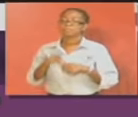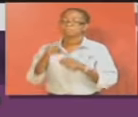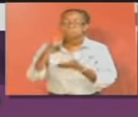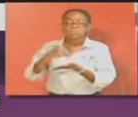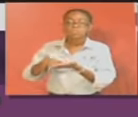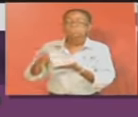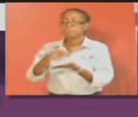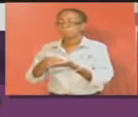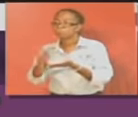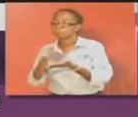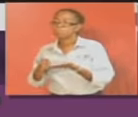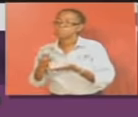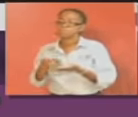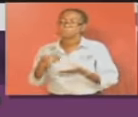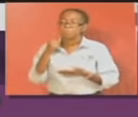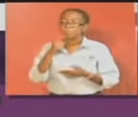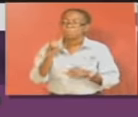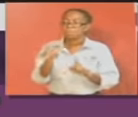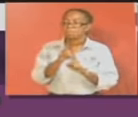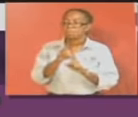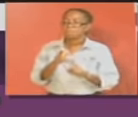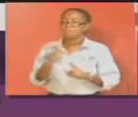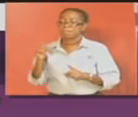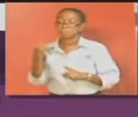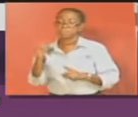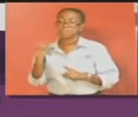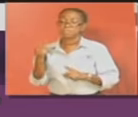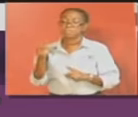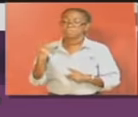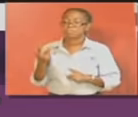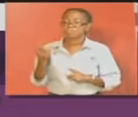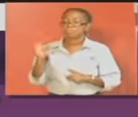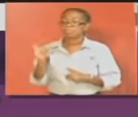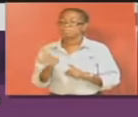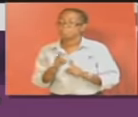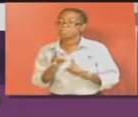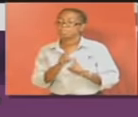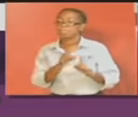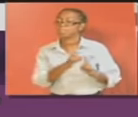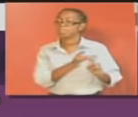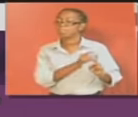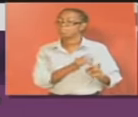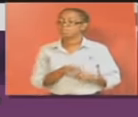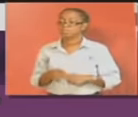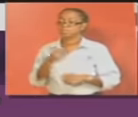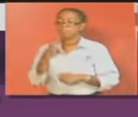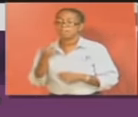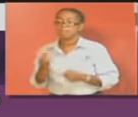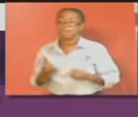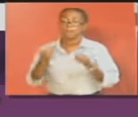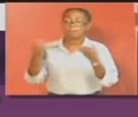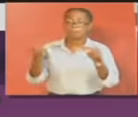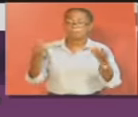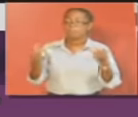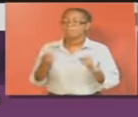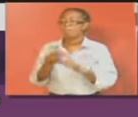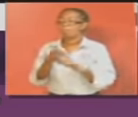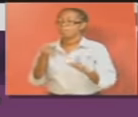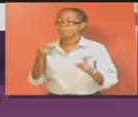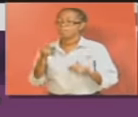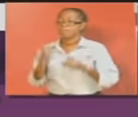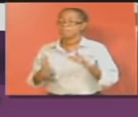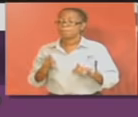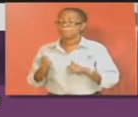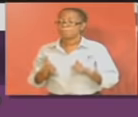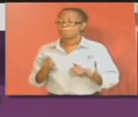At the beginning of the surge, it was suggested that people were not wearing their masks at work. Then we also heard later that congregation